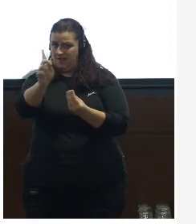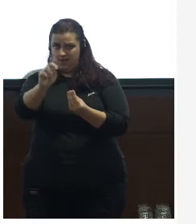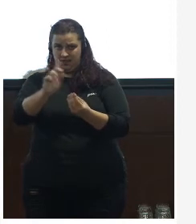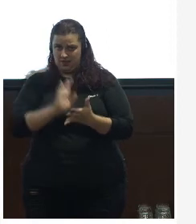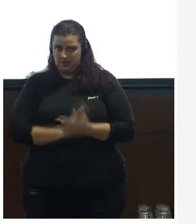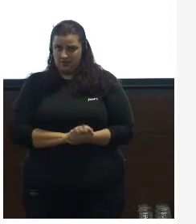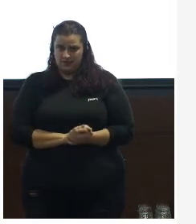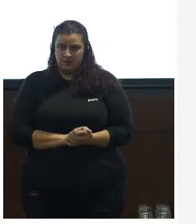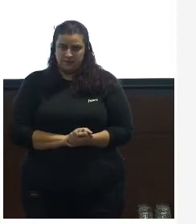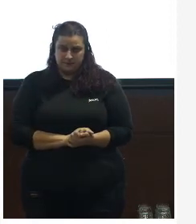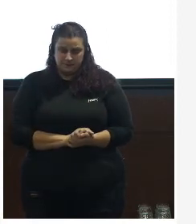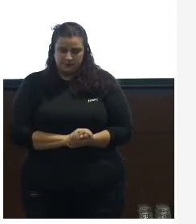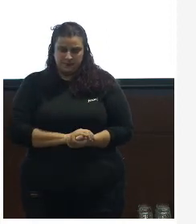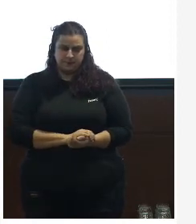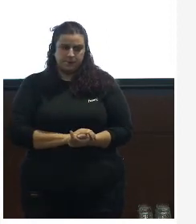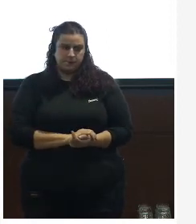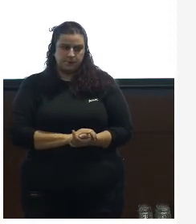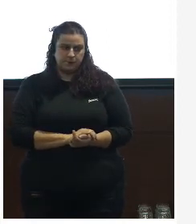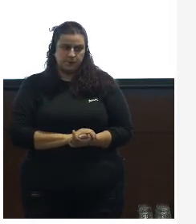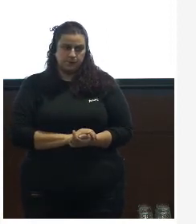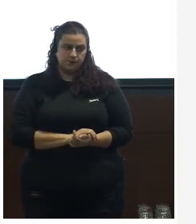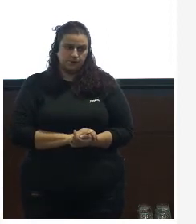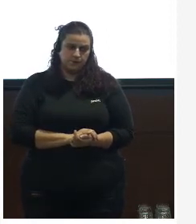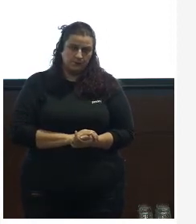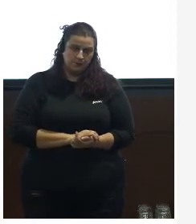Also, if you go on a tour,